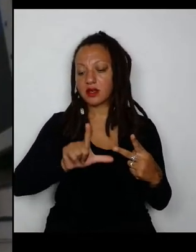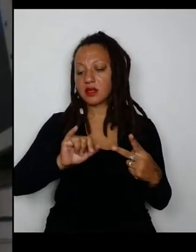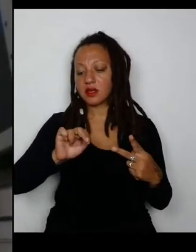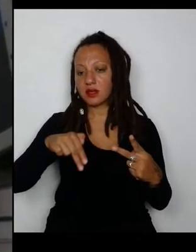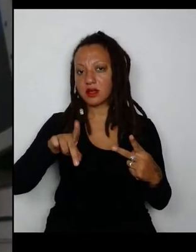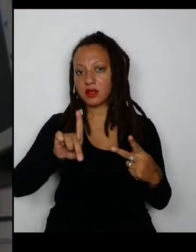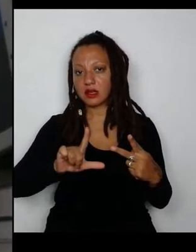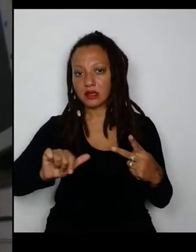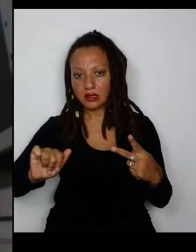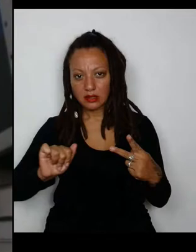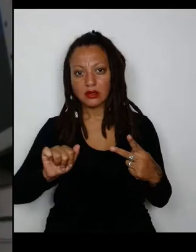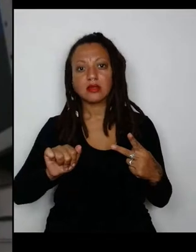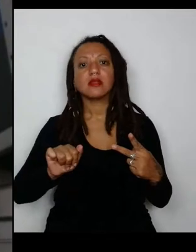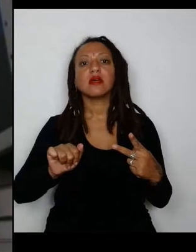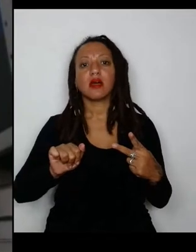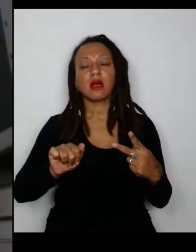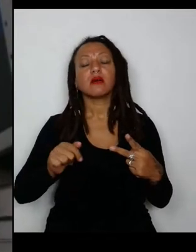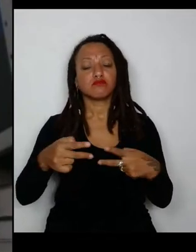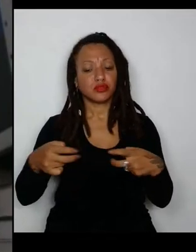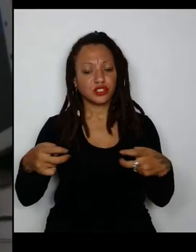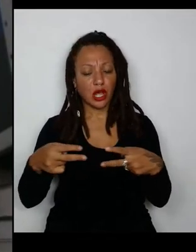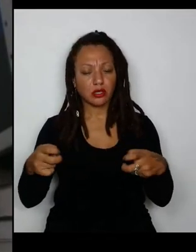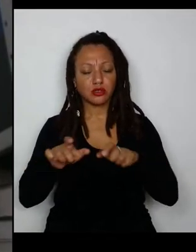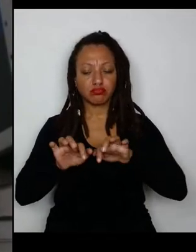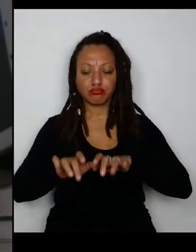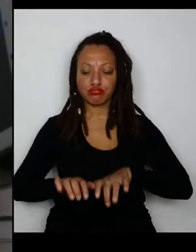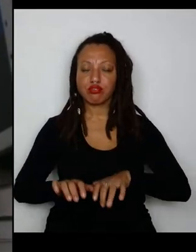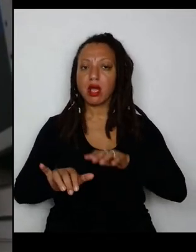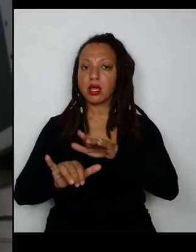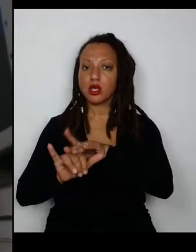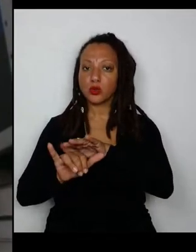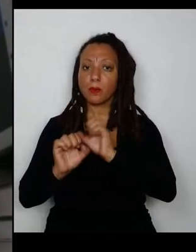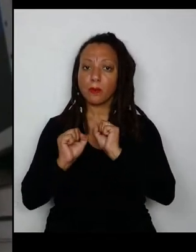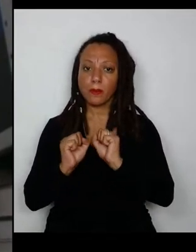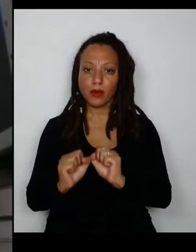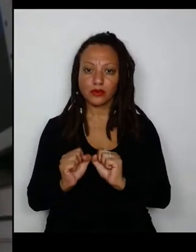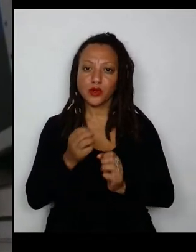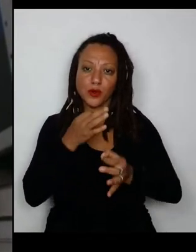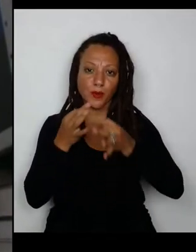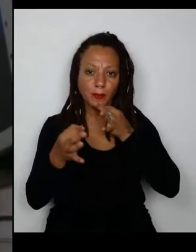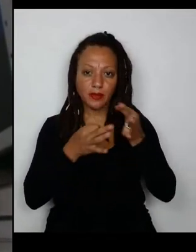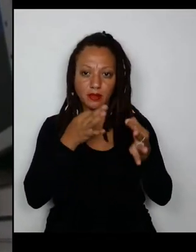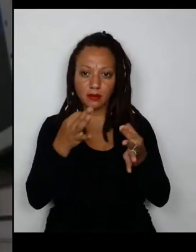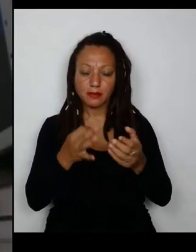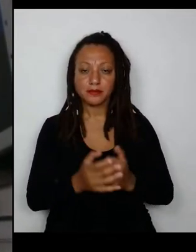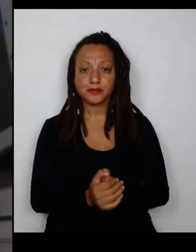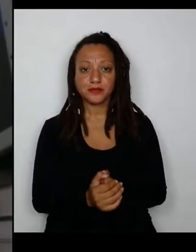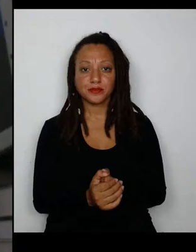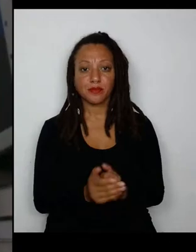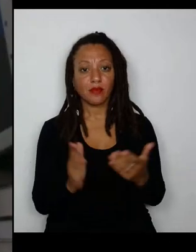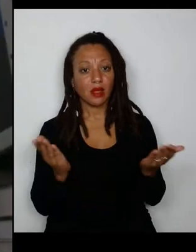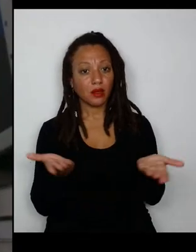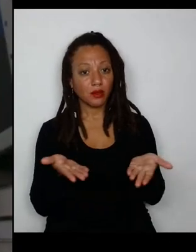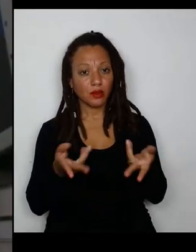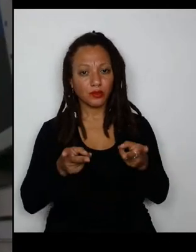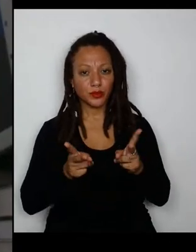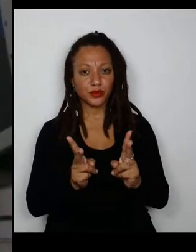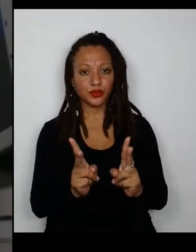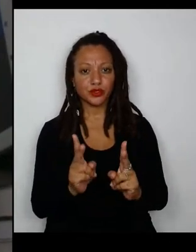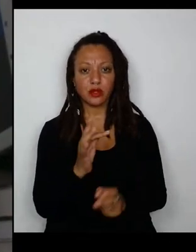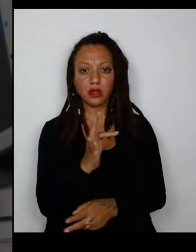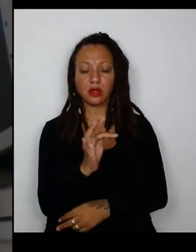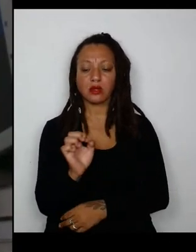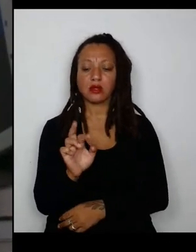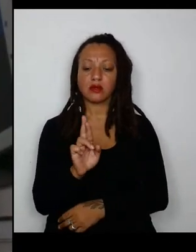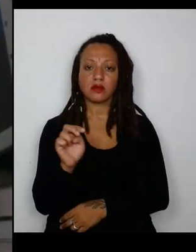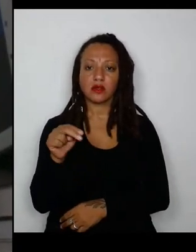presentation and link this presentation as well using the chat on youtube and now we are